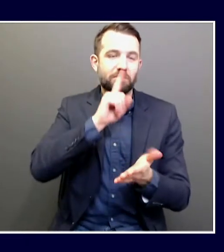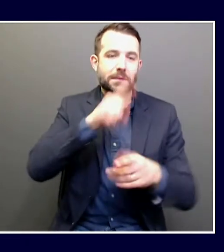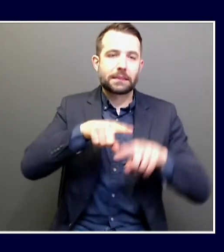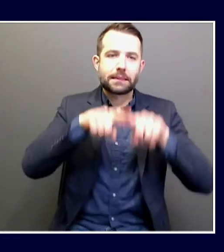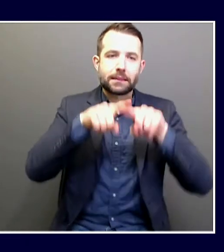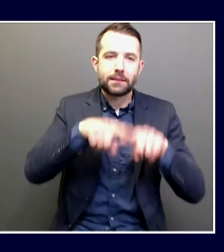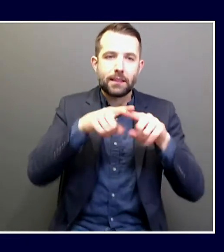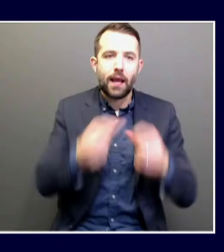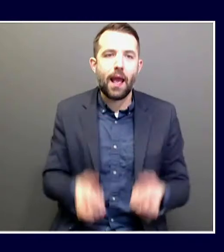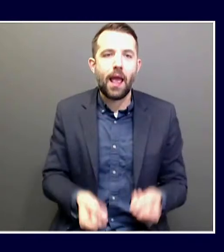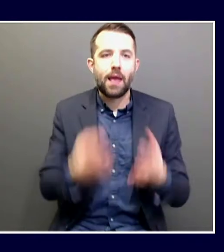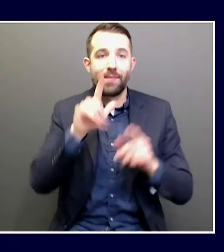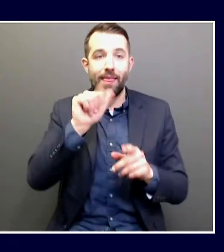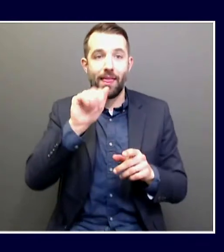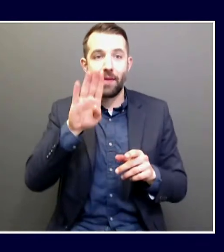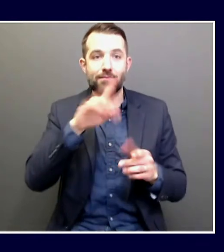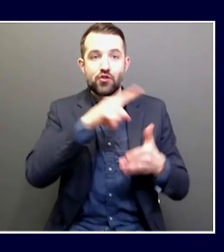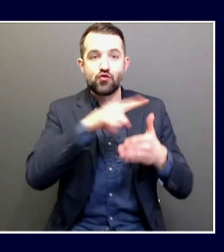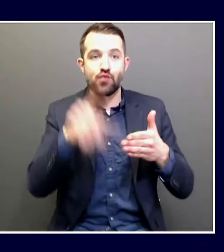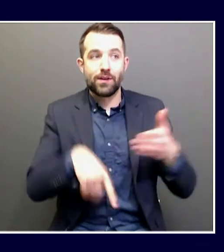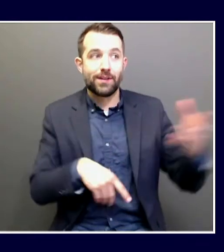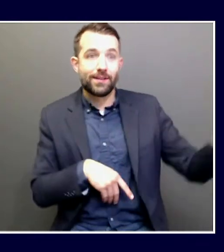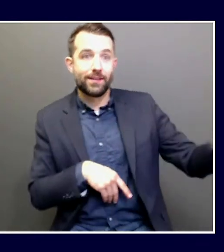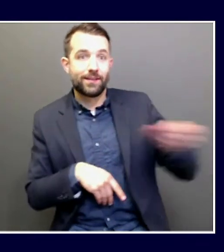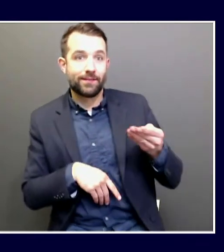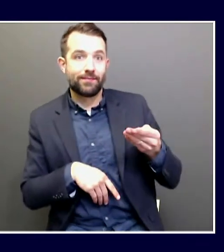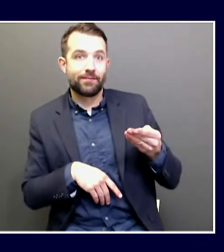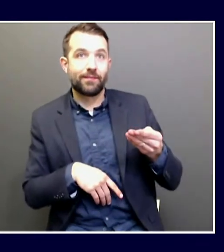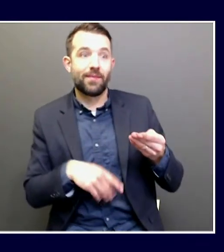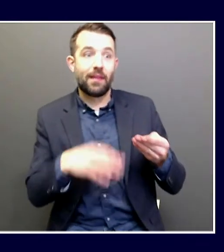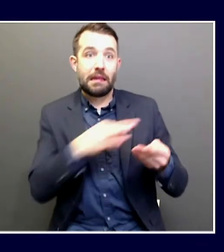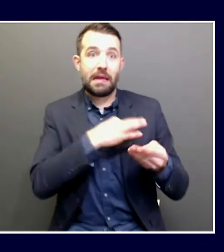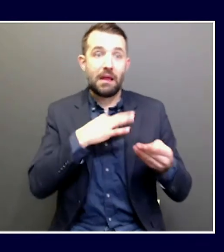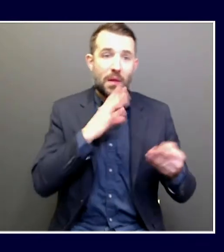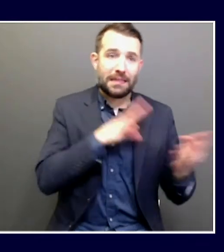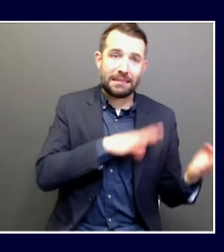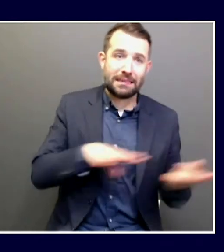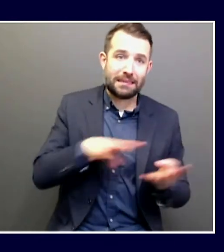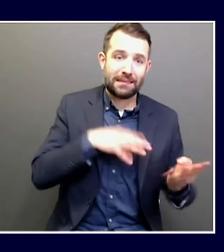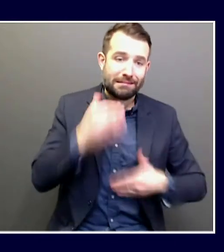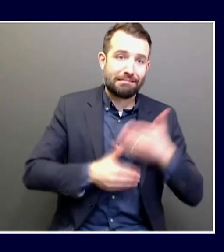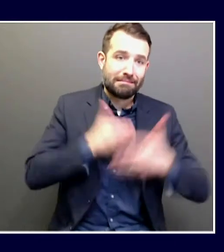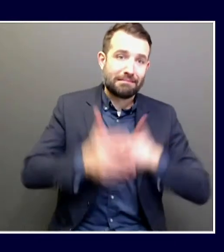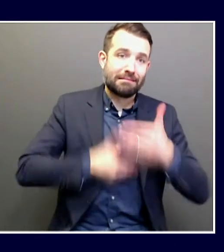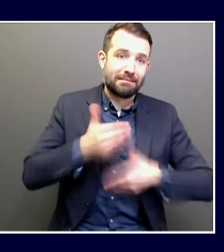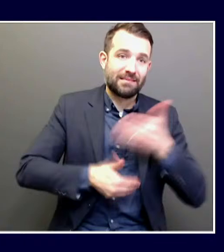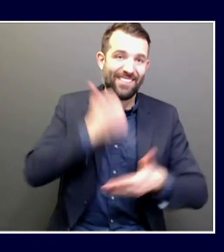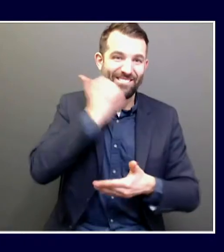can process every single day, but not how many people caught